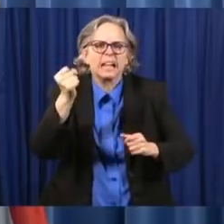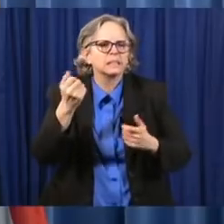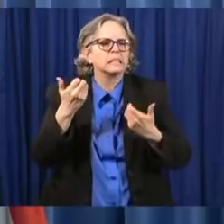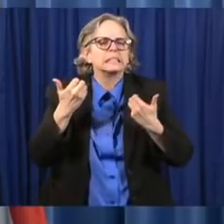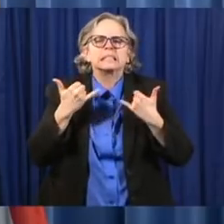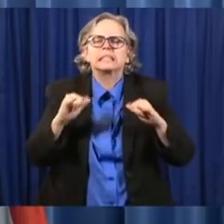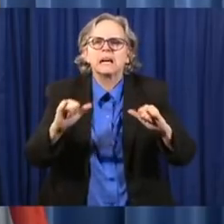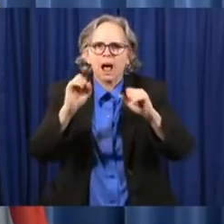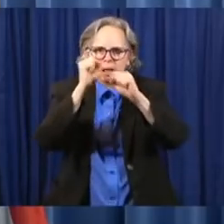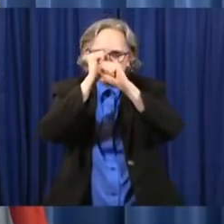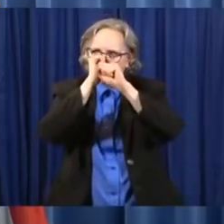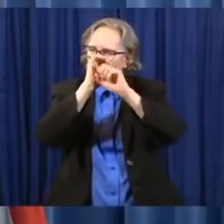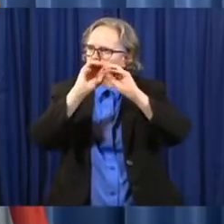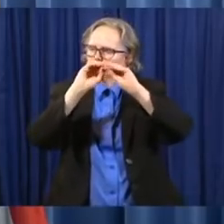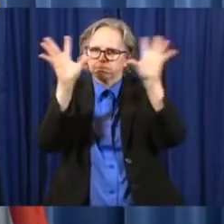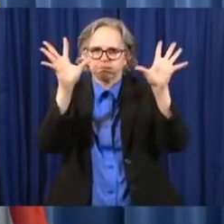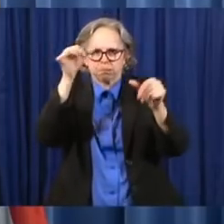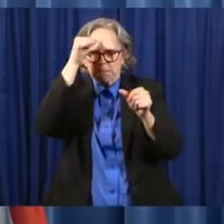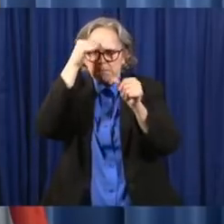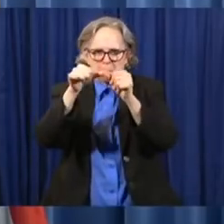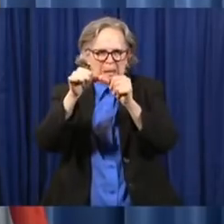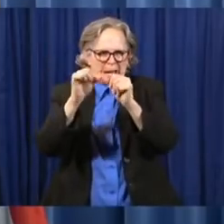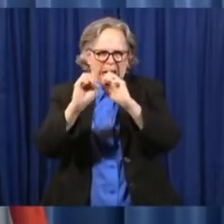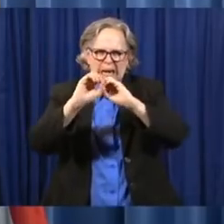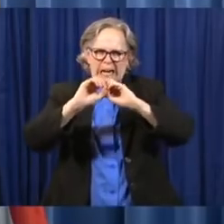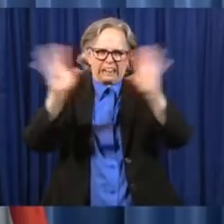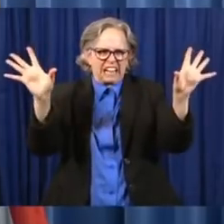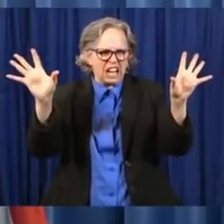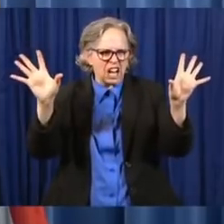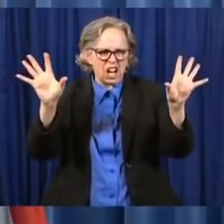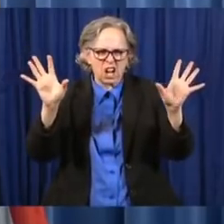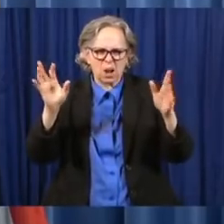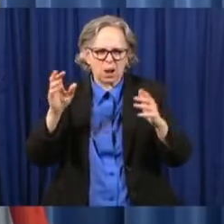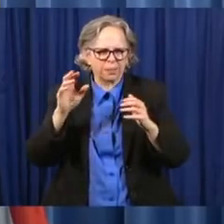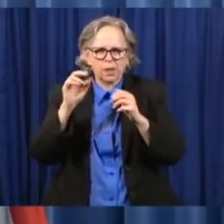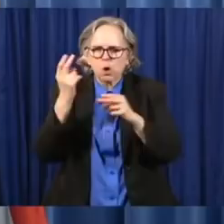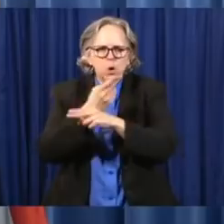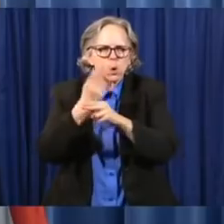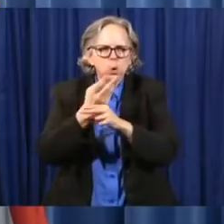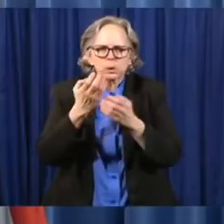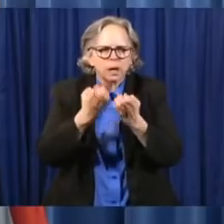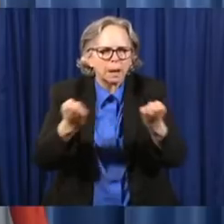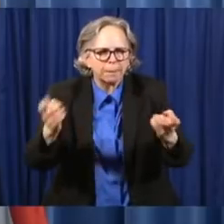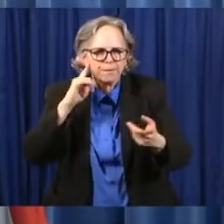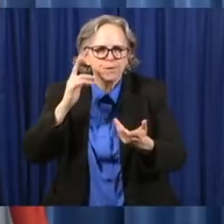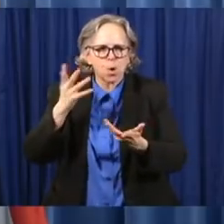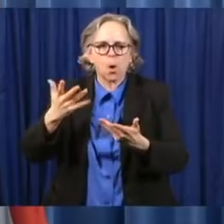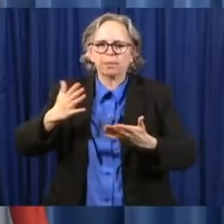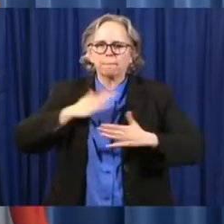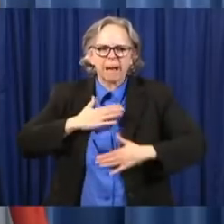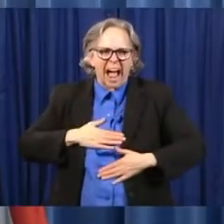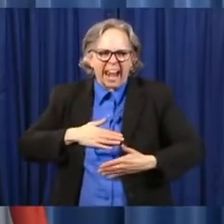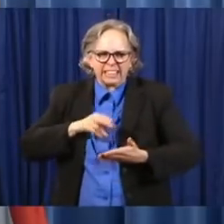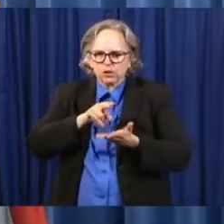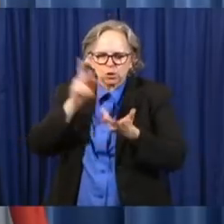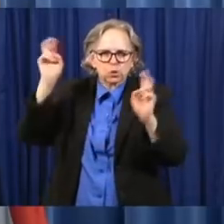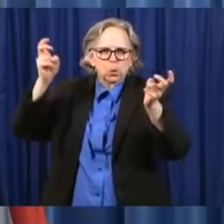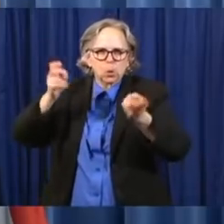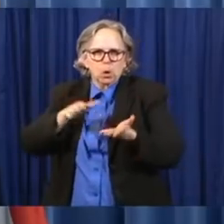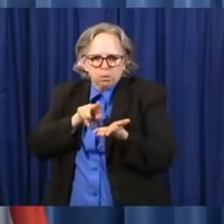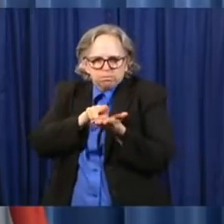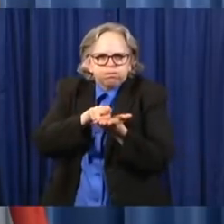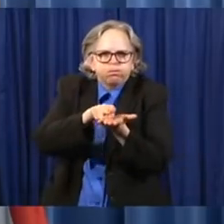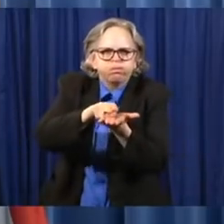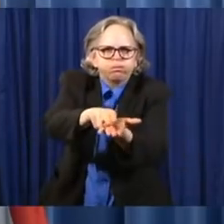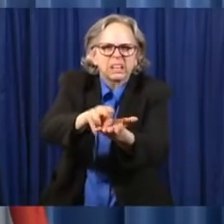the devices they used to slide the bodies into the ovens. He told me about going into a room and seeing fixtures on the